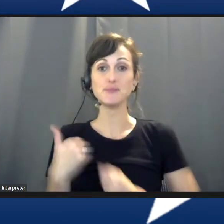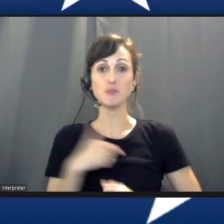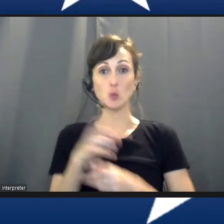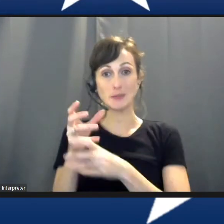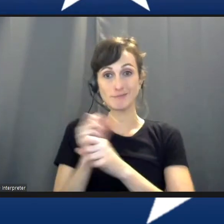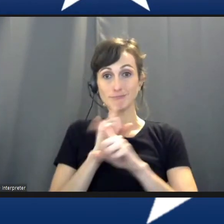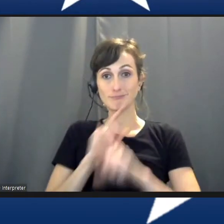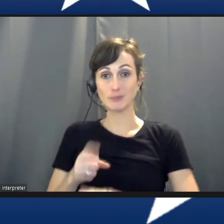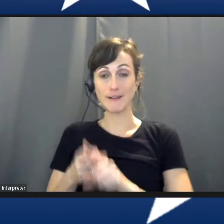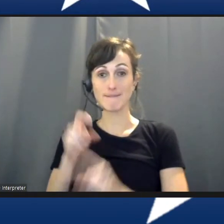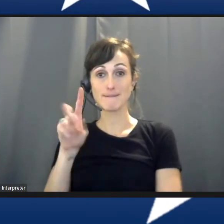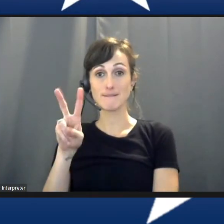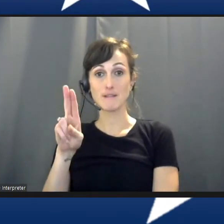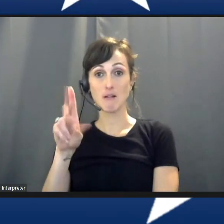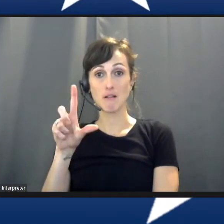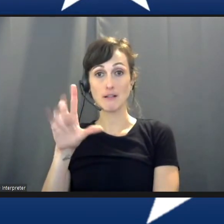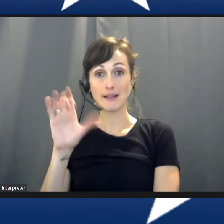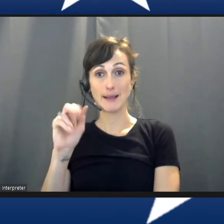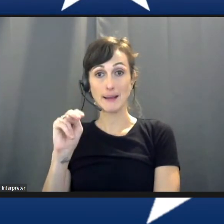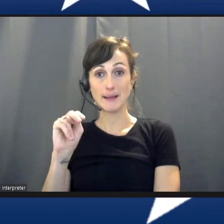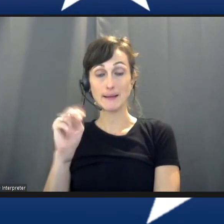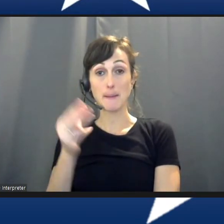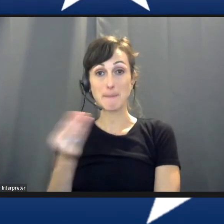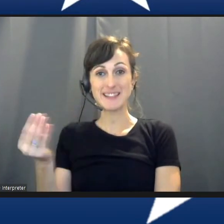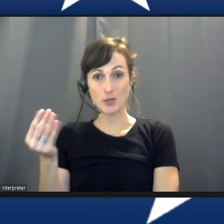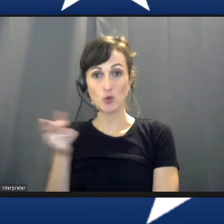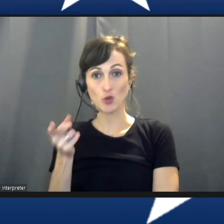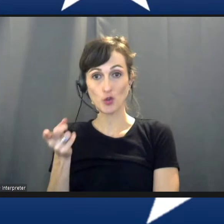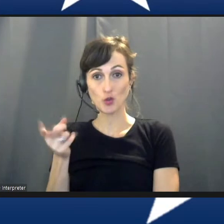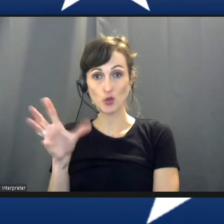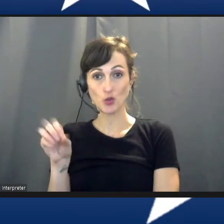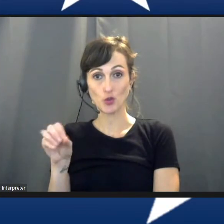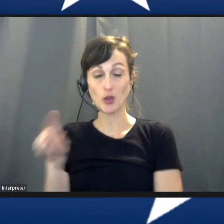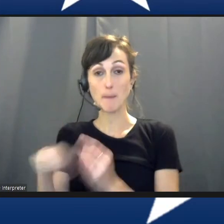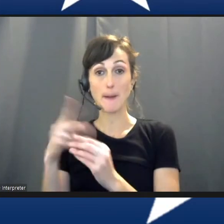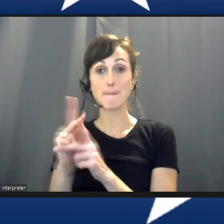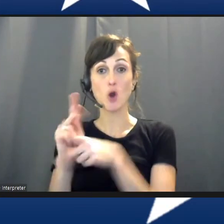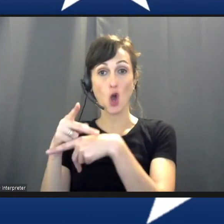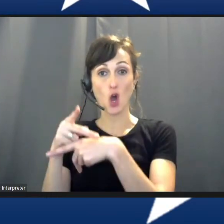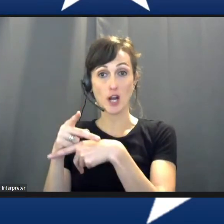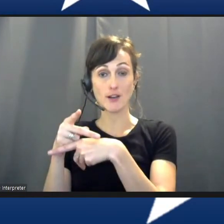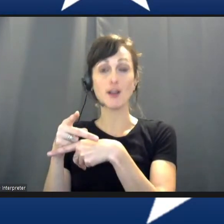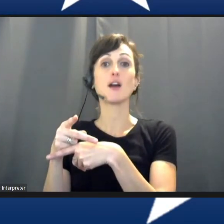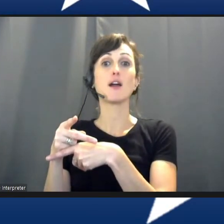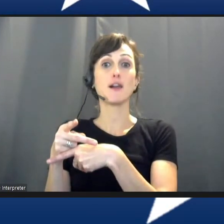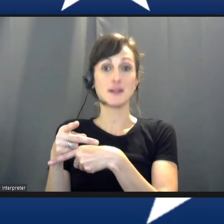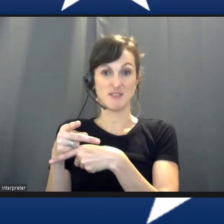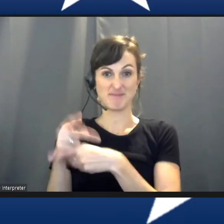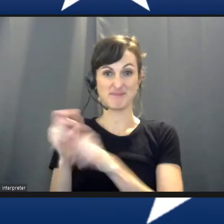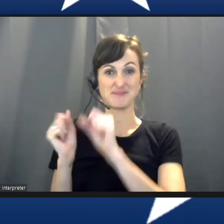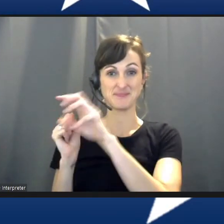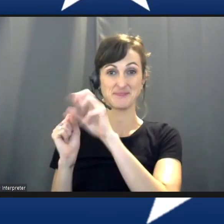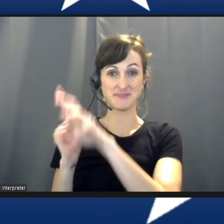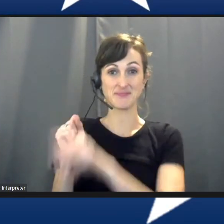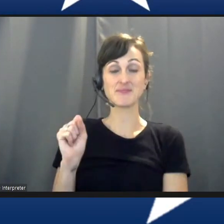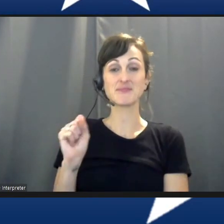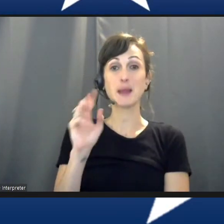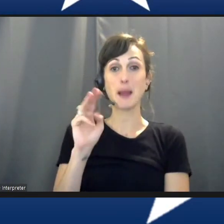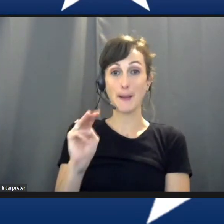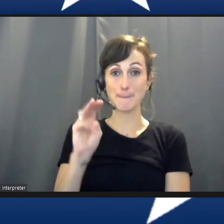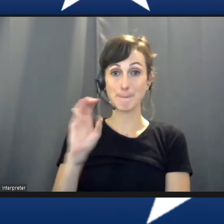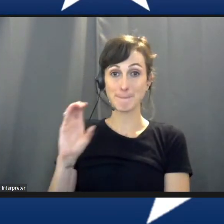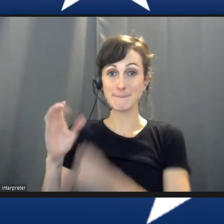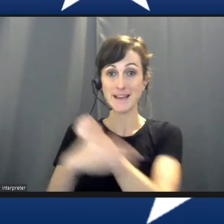from Vulcan Materials on a product loaded in McClendon County trucks. They bid on a